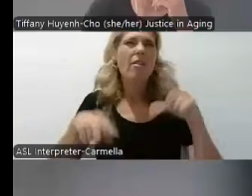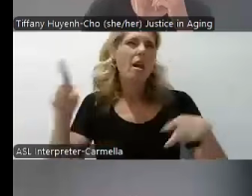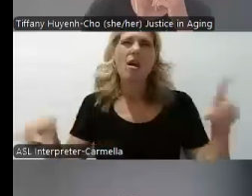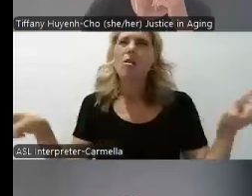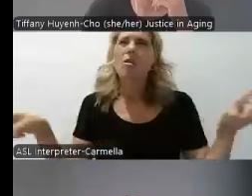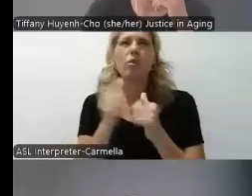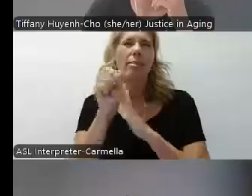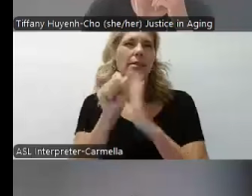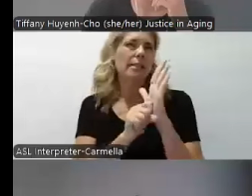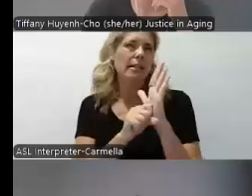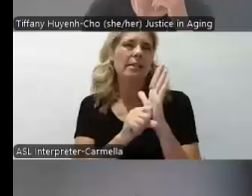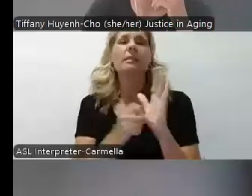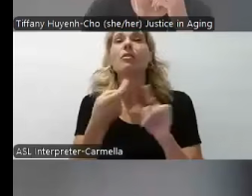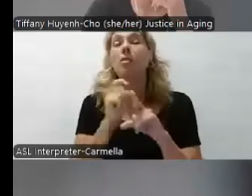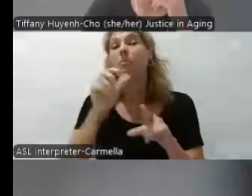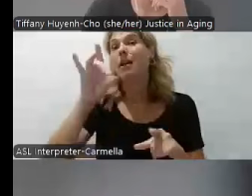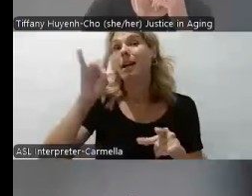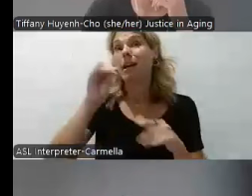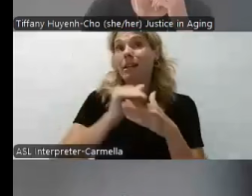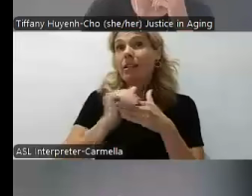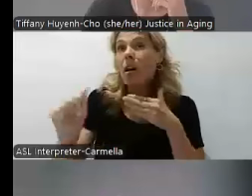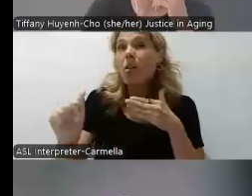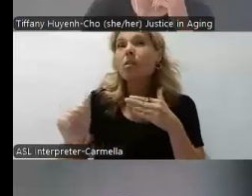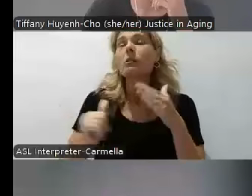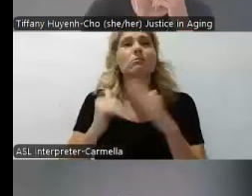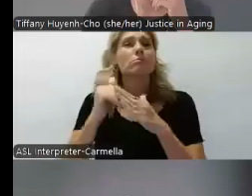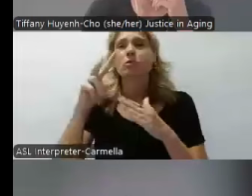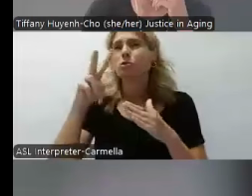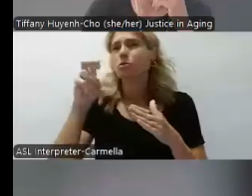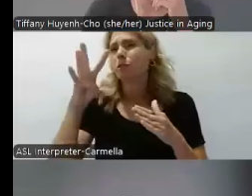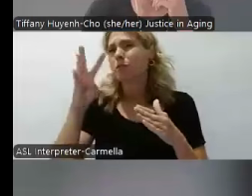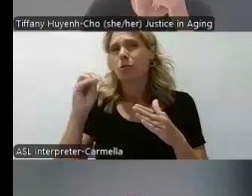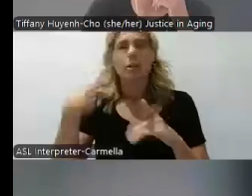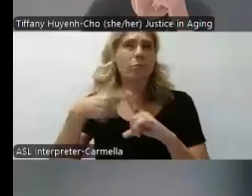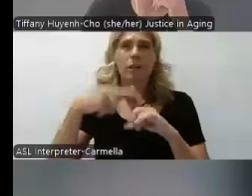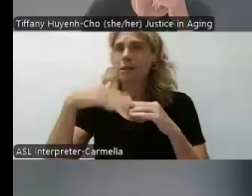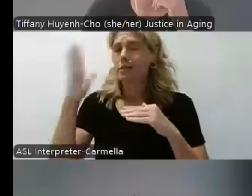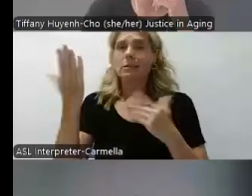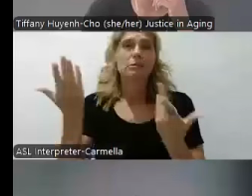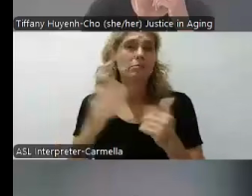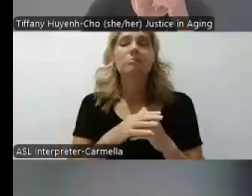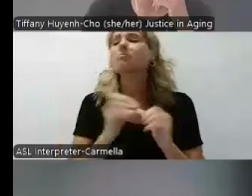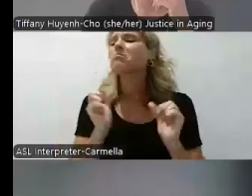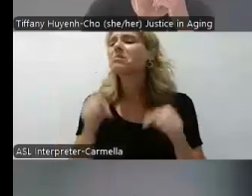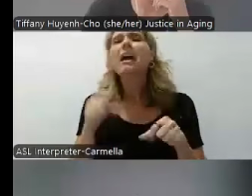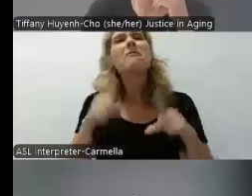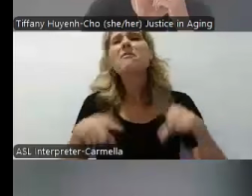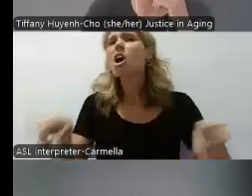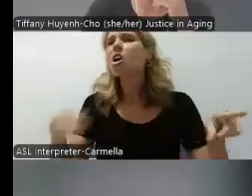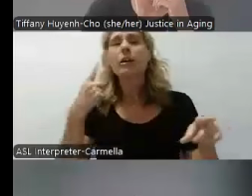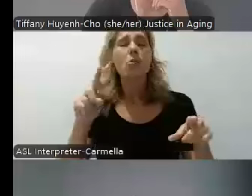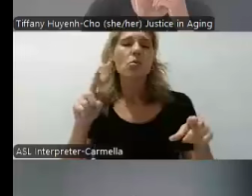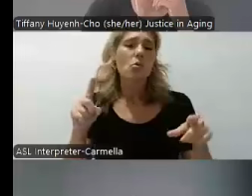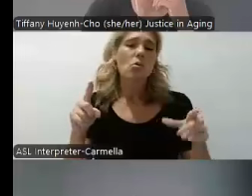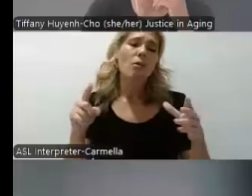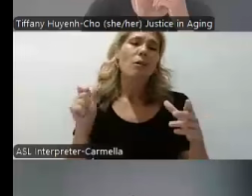across states, from $80 to $240 plus. And it can also vary for a couple